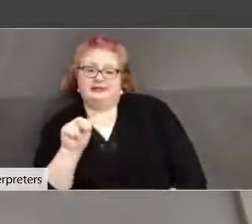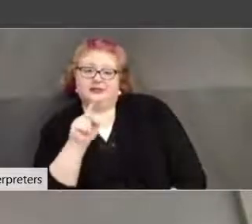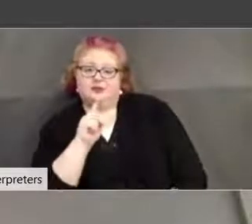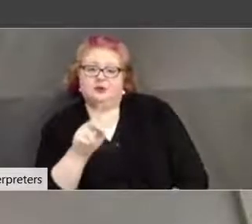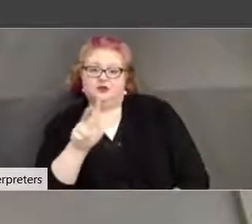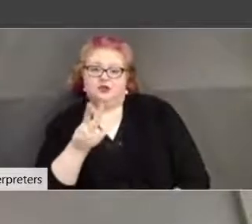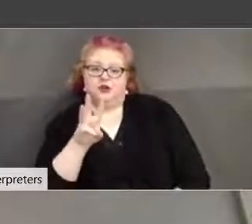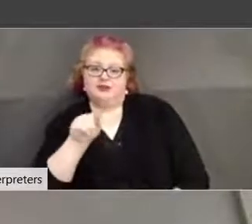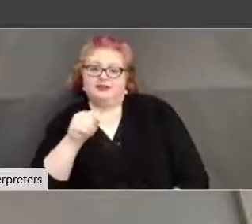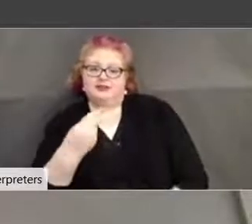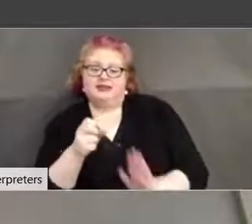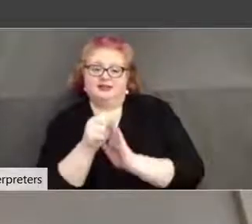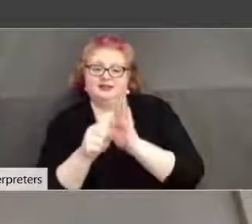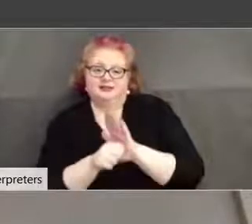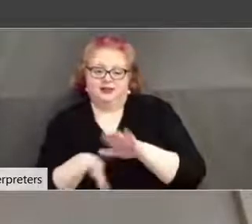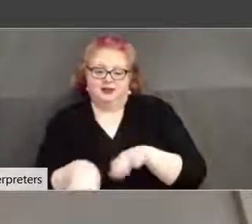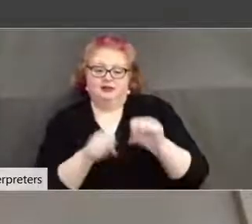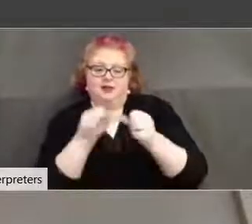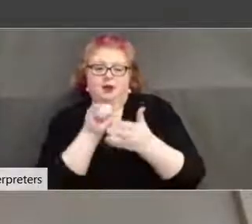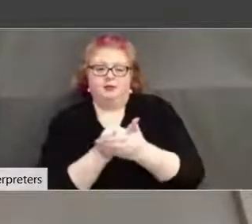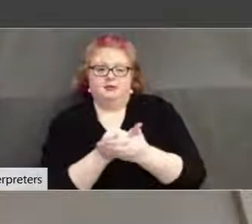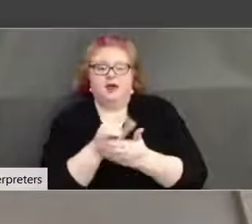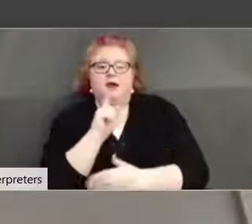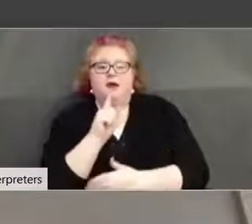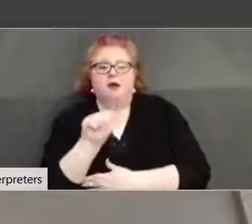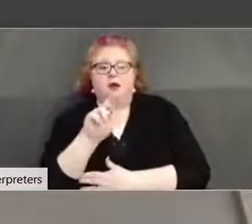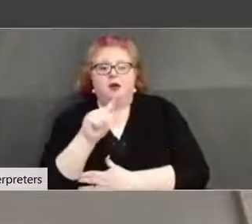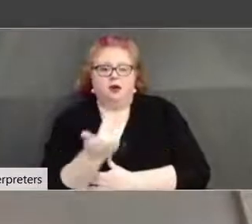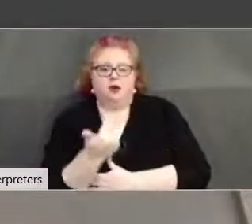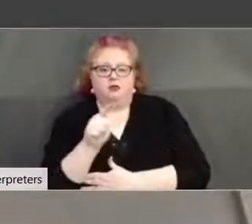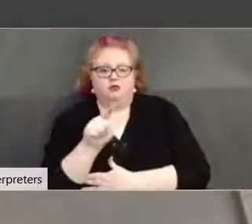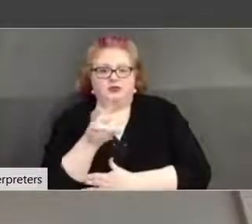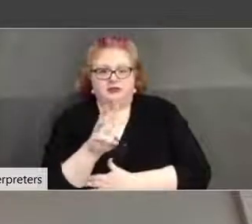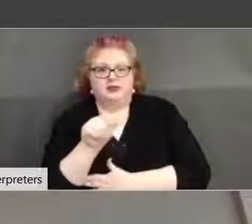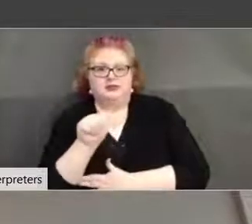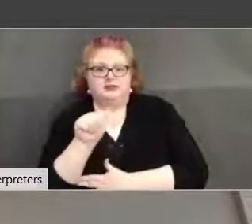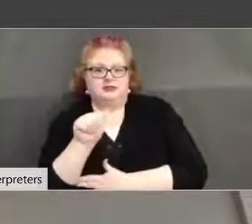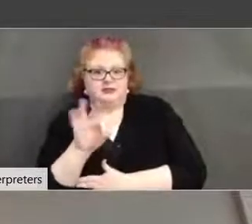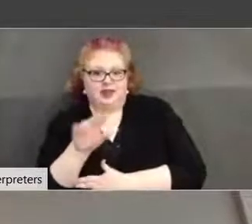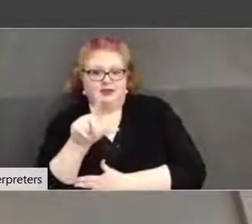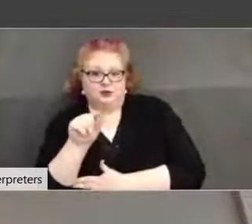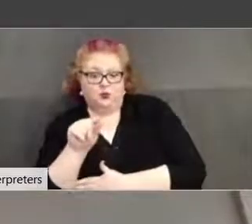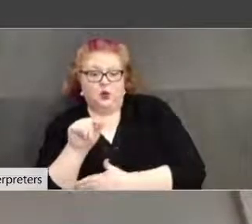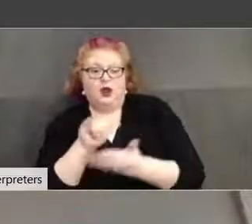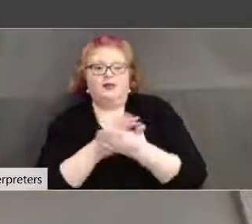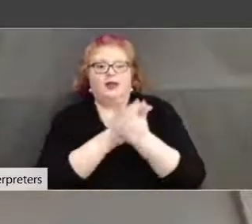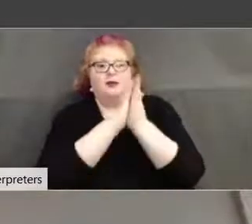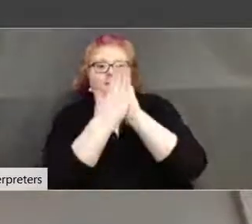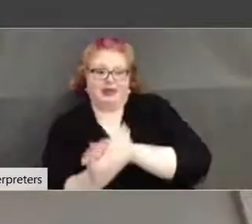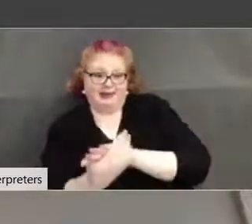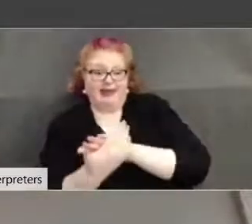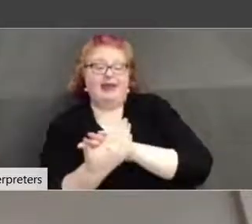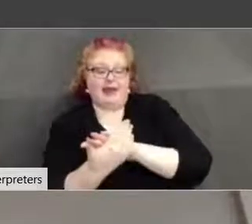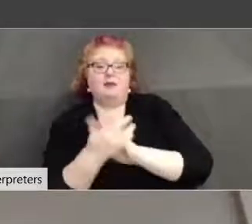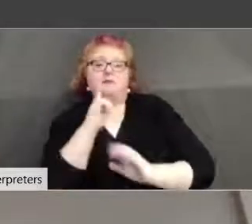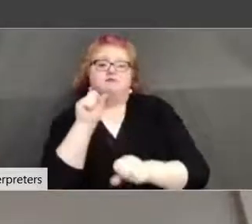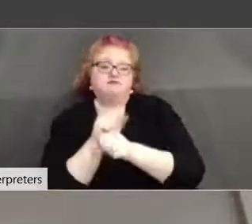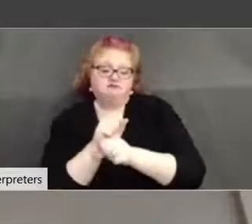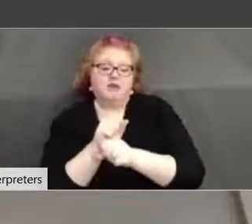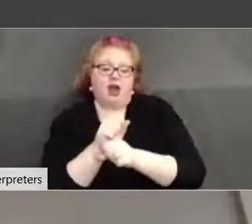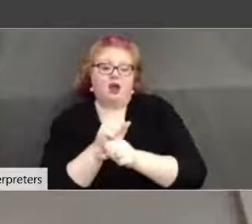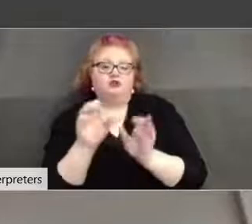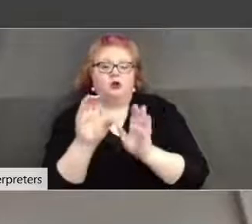August 18, 1920, which then officially became the 19th Amendment to the United States Constitution on August 26,